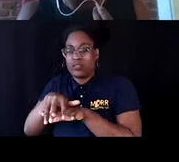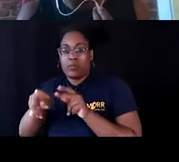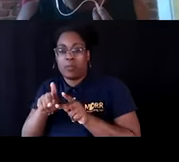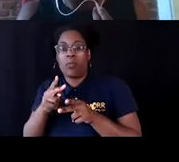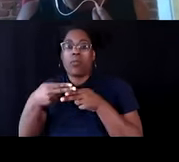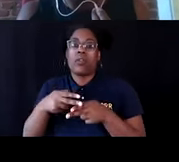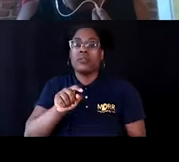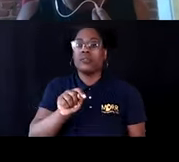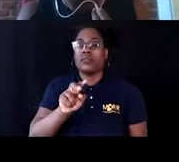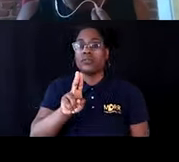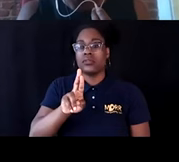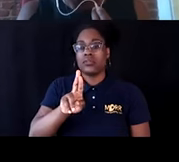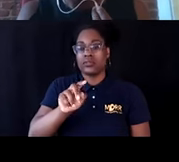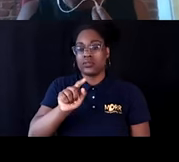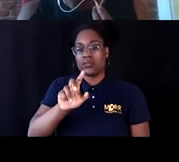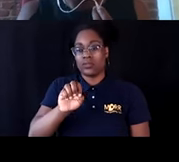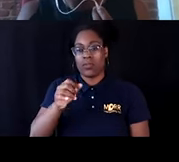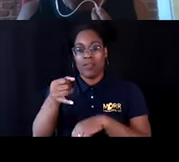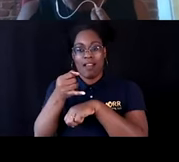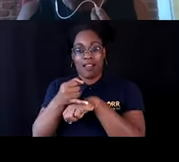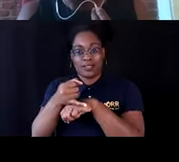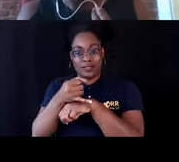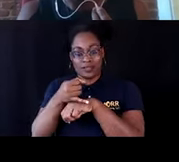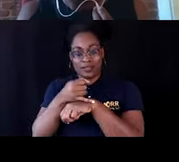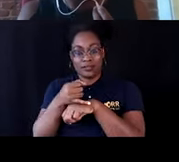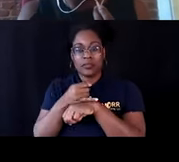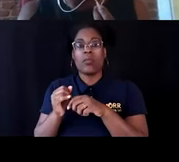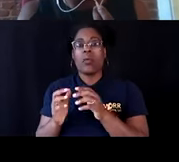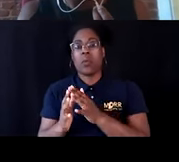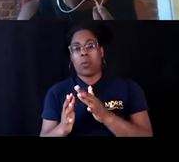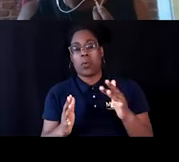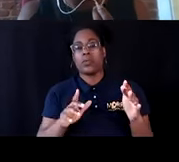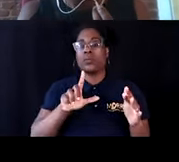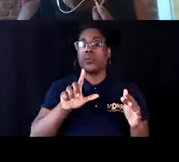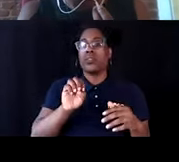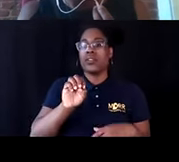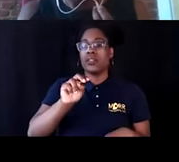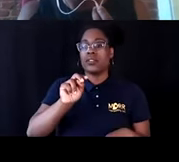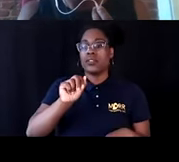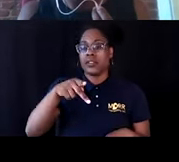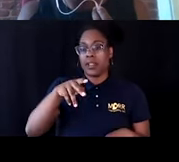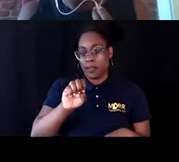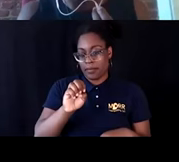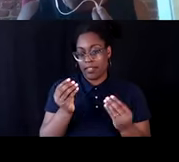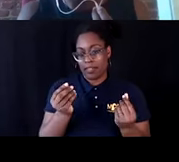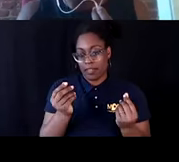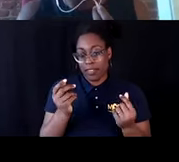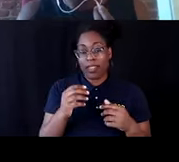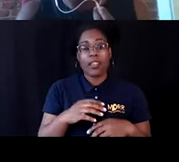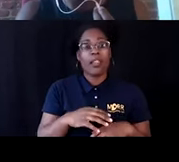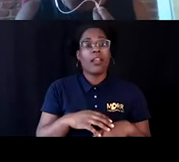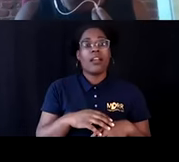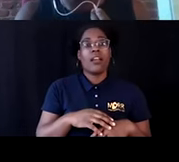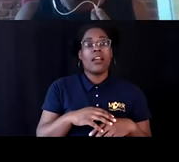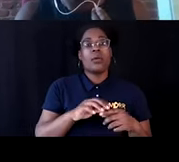way to the Lenape and the Haudenosaunee, who I'll be talking about a little bit. all the way up to what is now